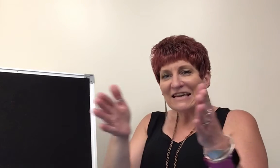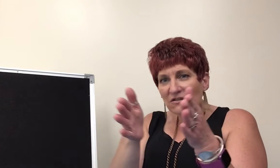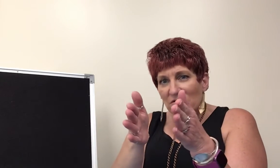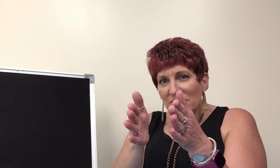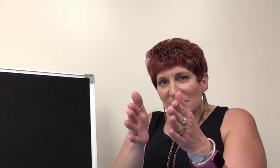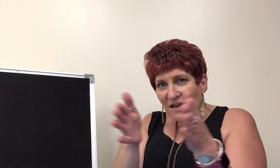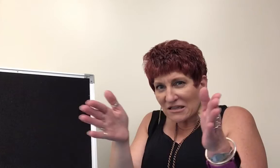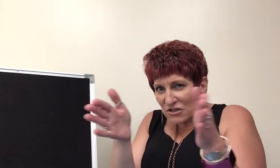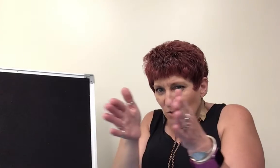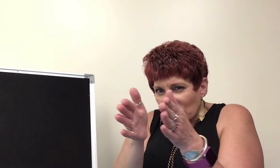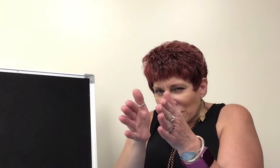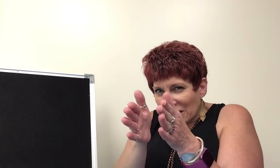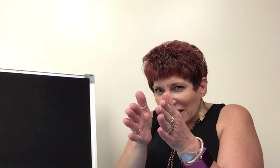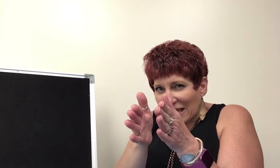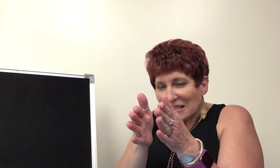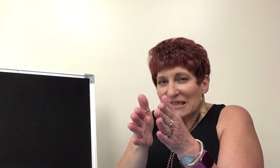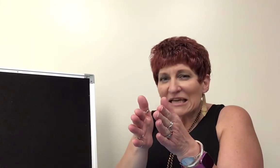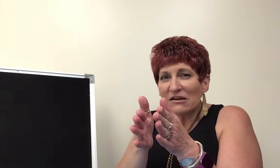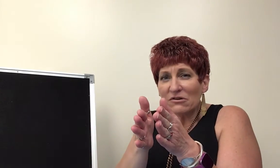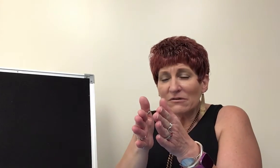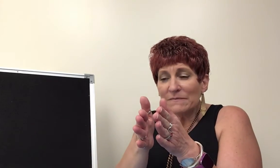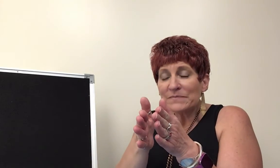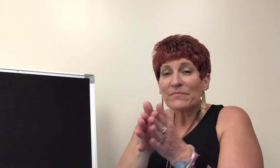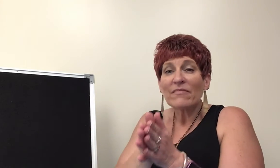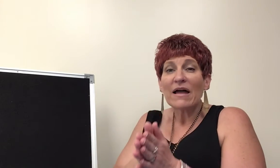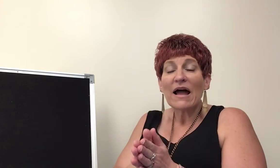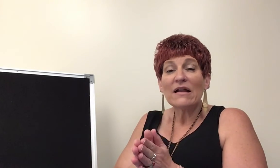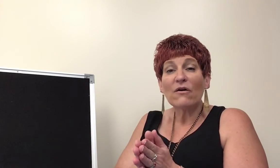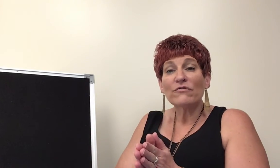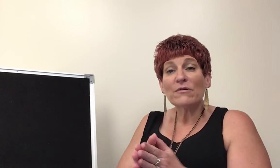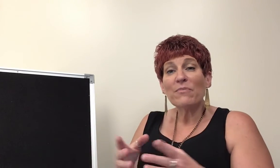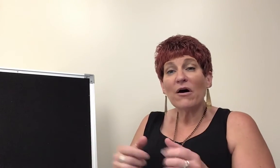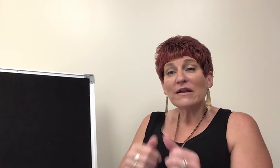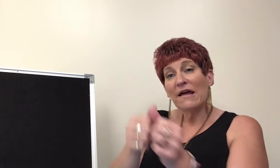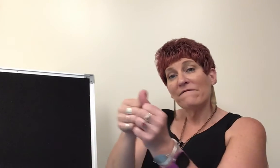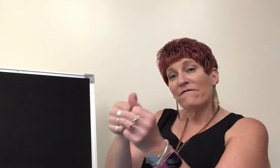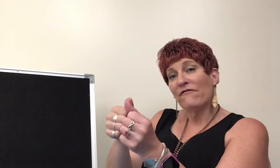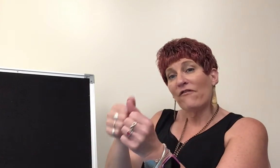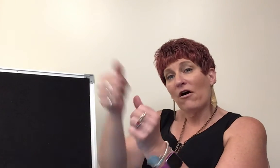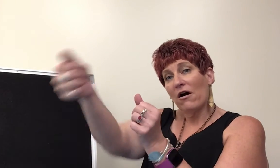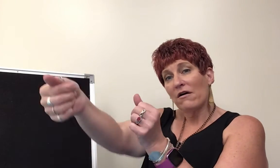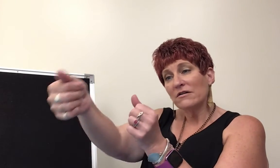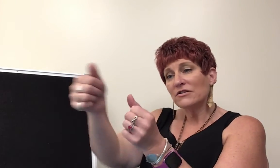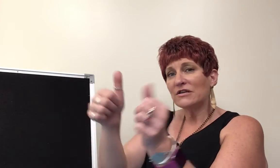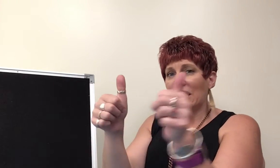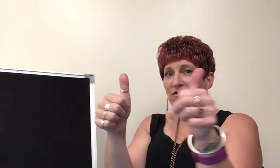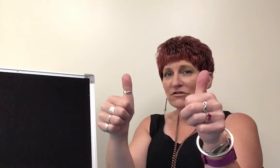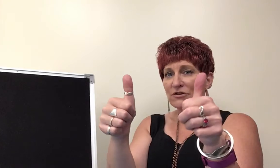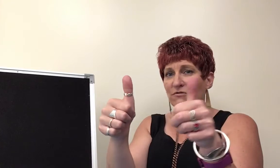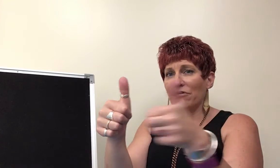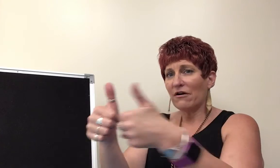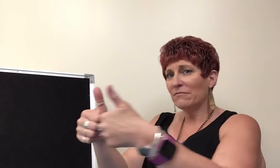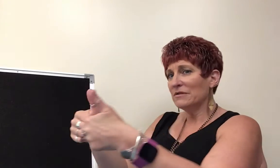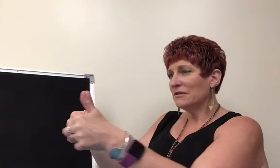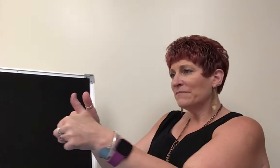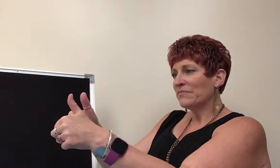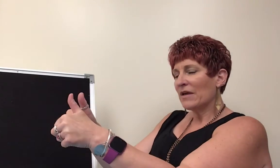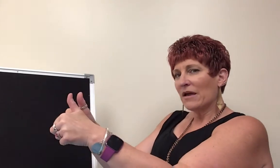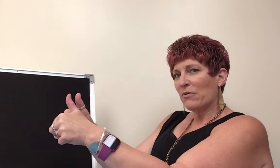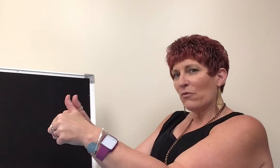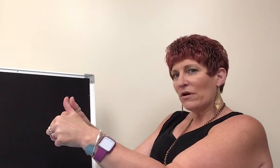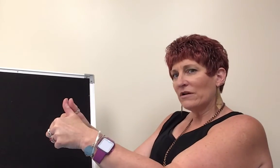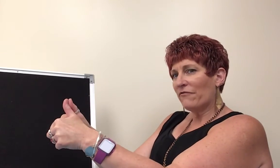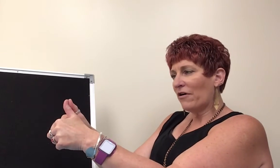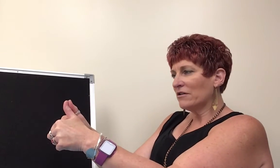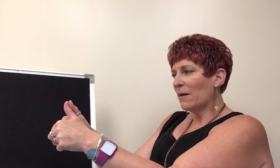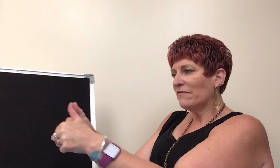And little, like it's squishing it, like it's little. And over the pond and far. So you take your two thumbs